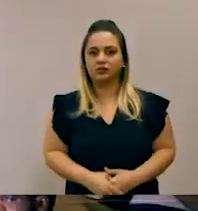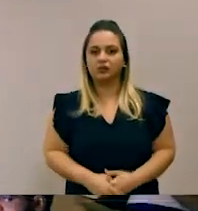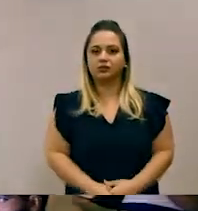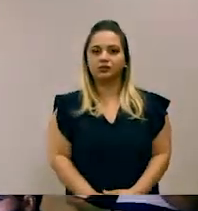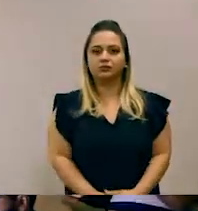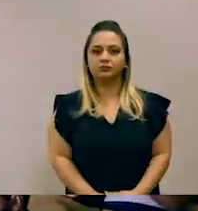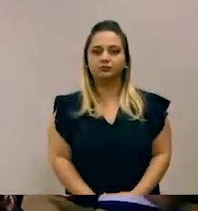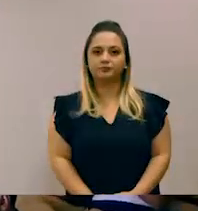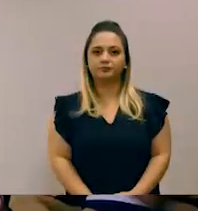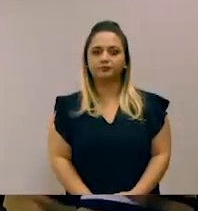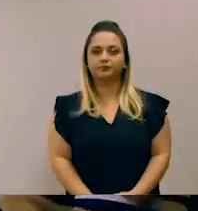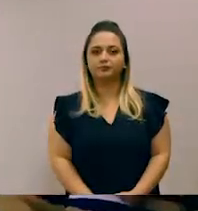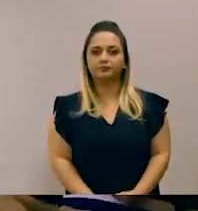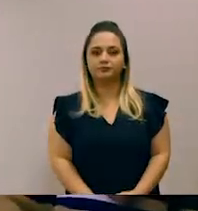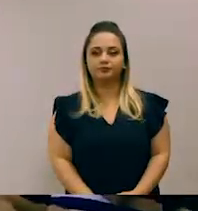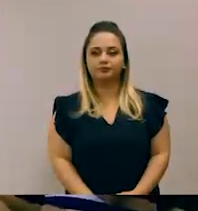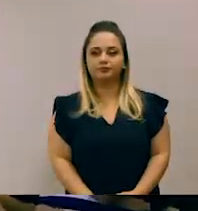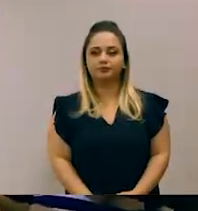and thank you so much.